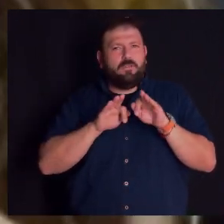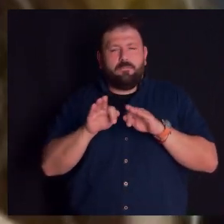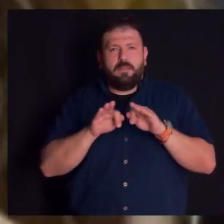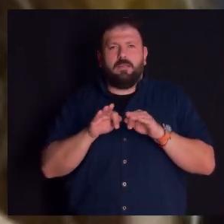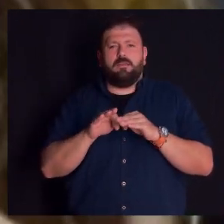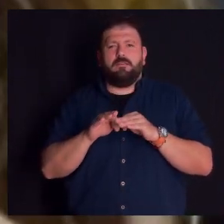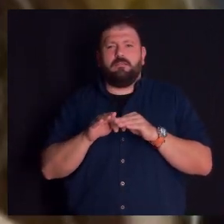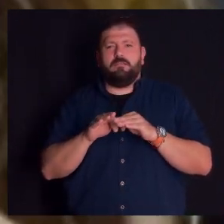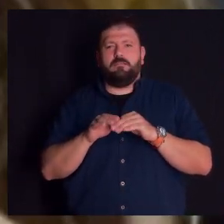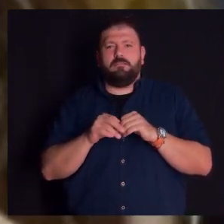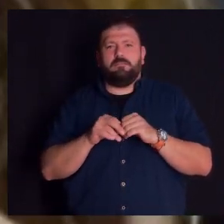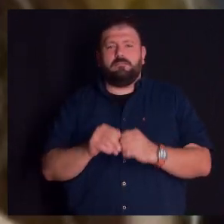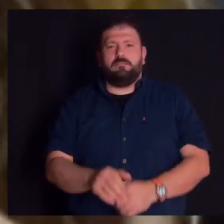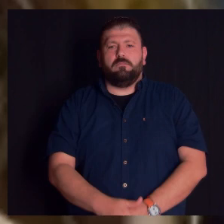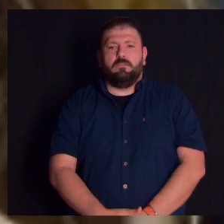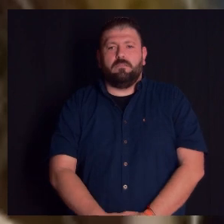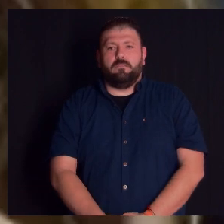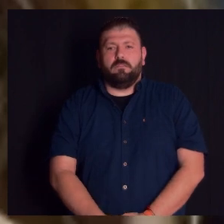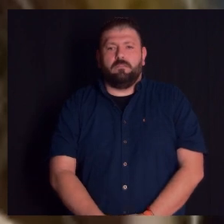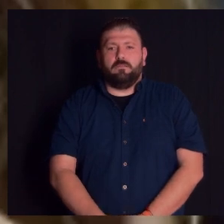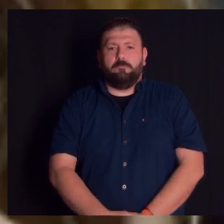do,